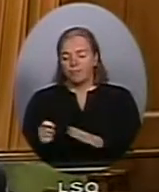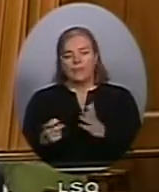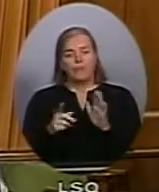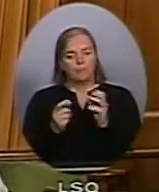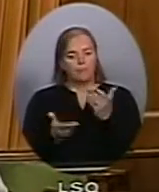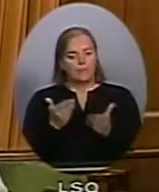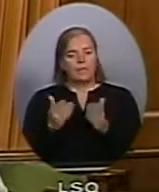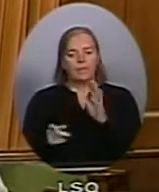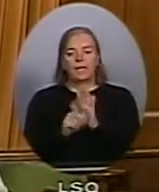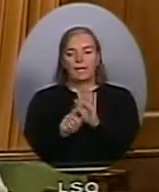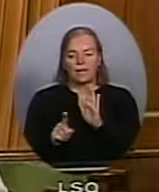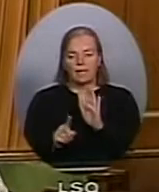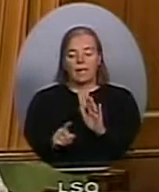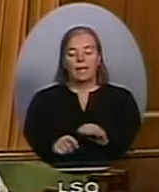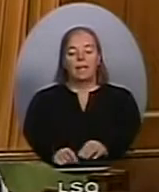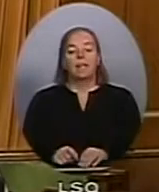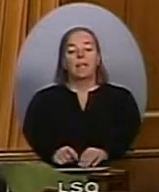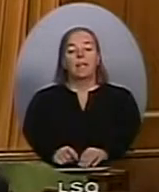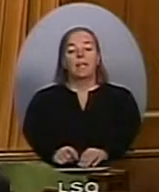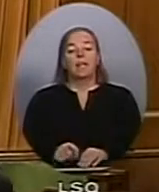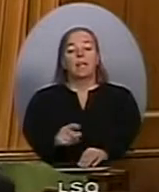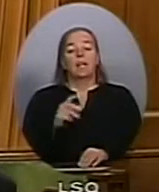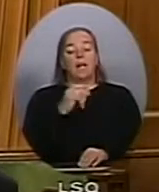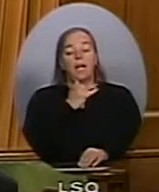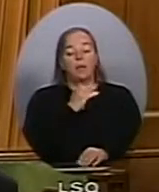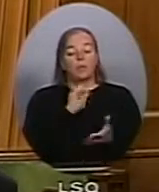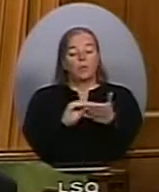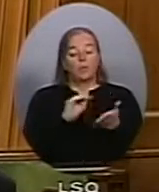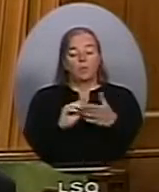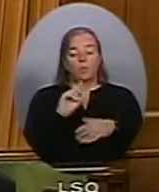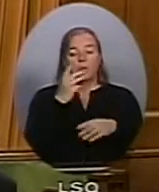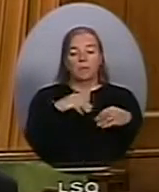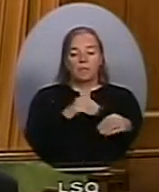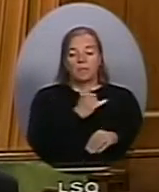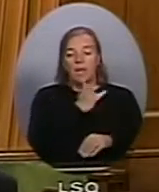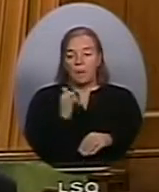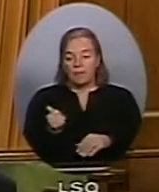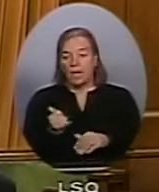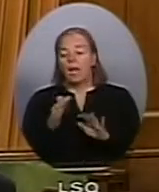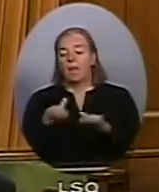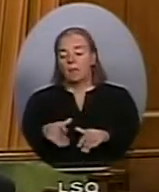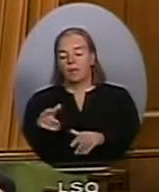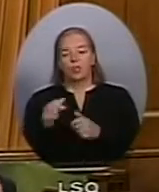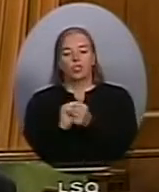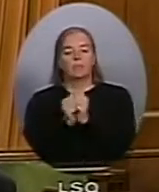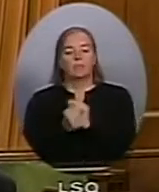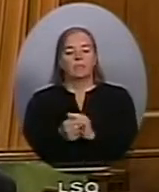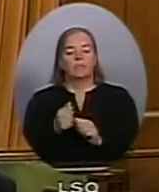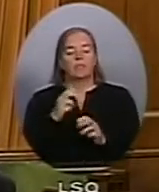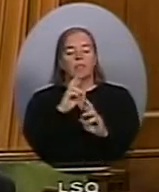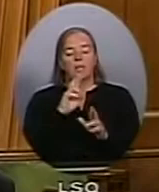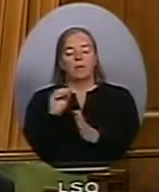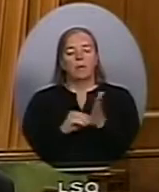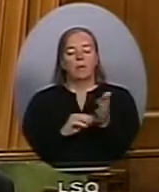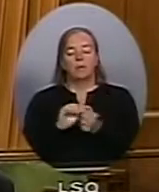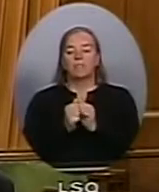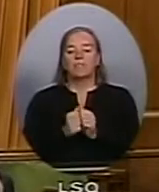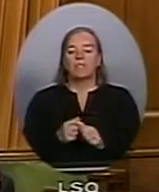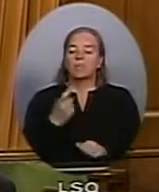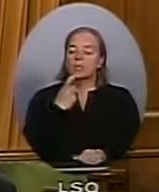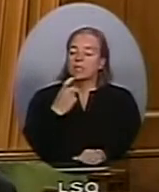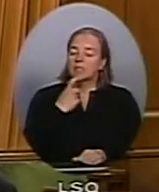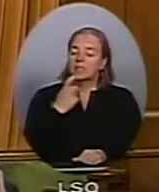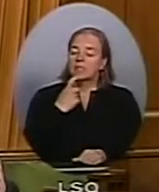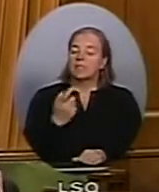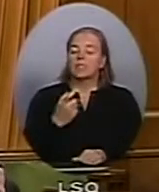Prime Minister's office and they changed the audit report. These aren't rogue operatives. This wasn't a one-man job. Who else in the Prime Minister's office